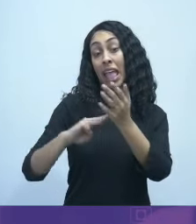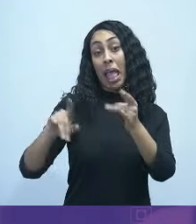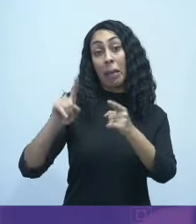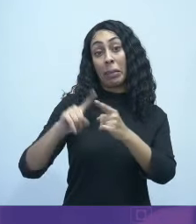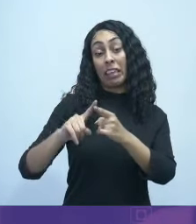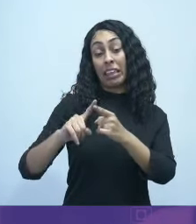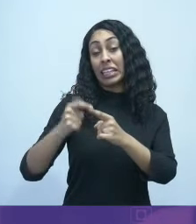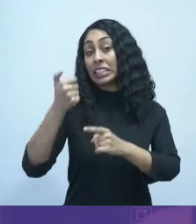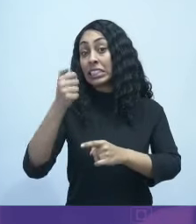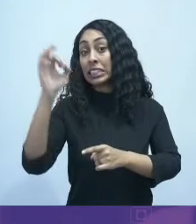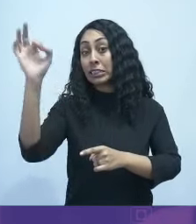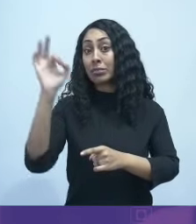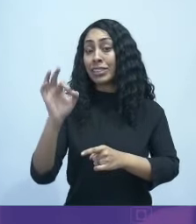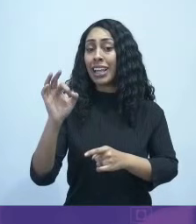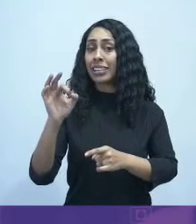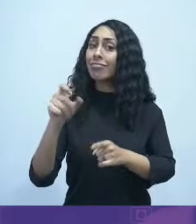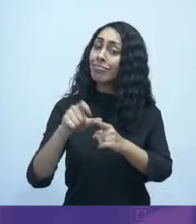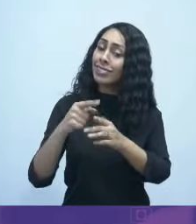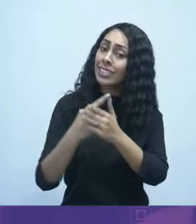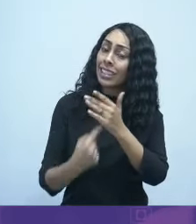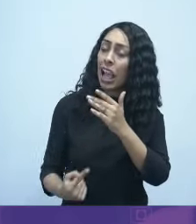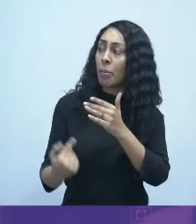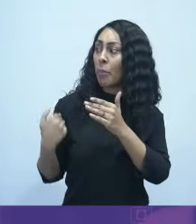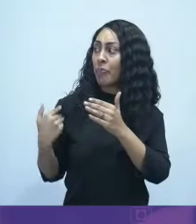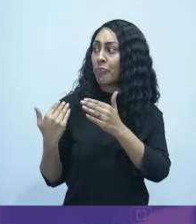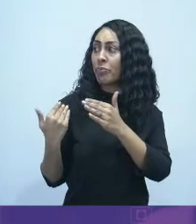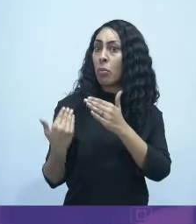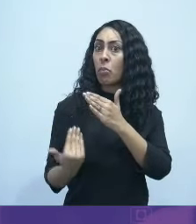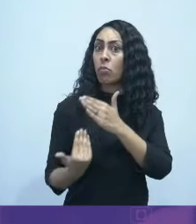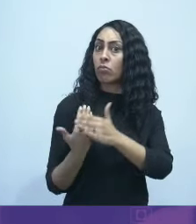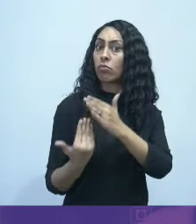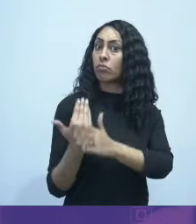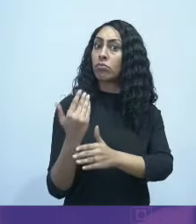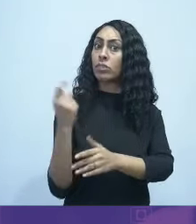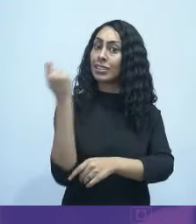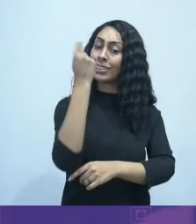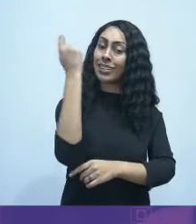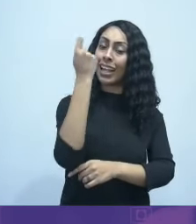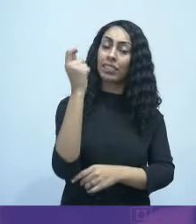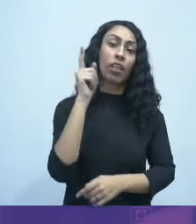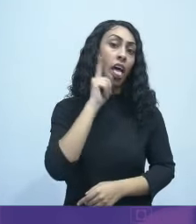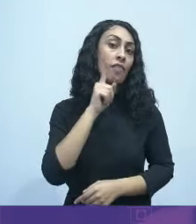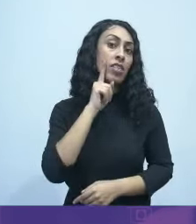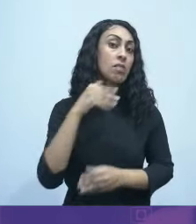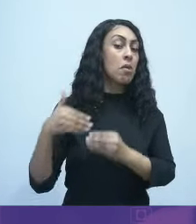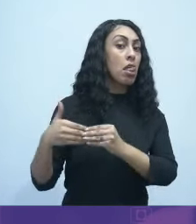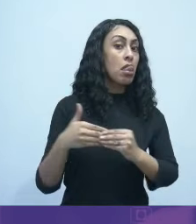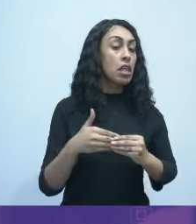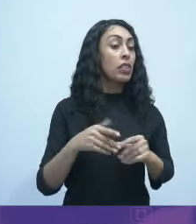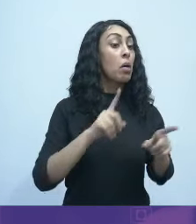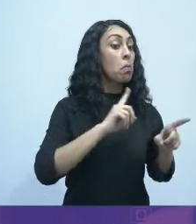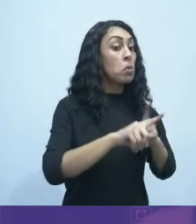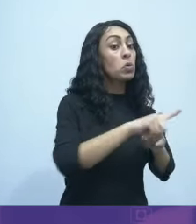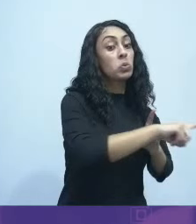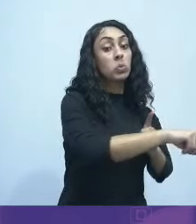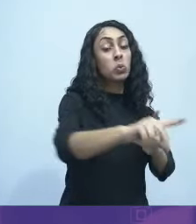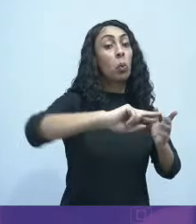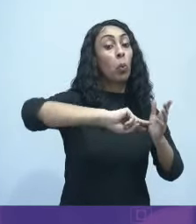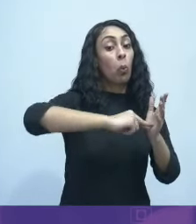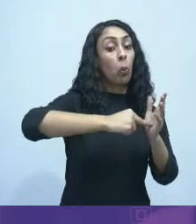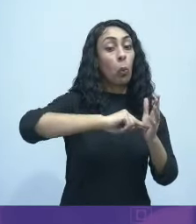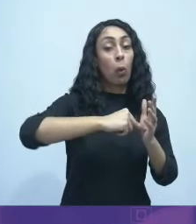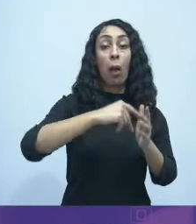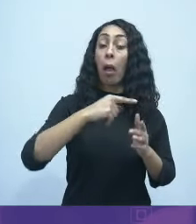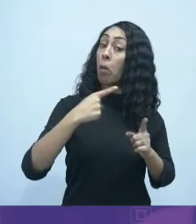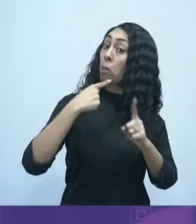disabled. We've had more success in terms of seeing an increase in female leadership within the organisation, which has been a positive step. But I think I